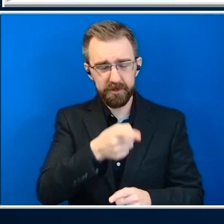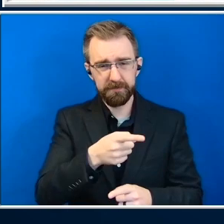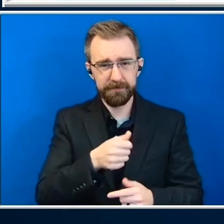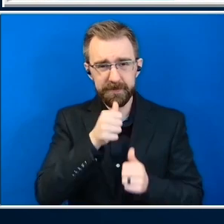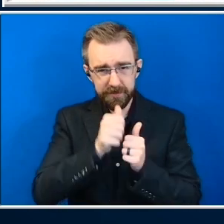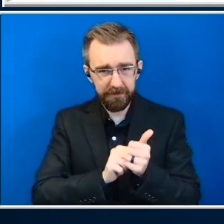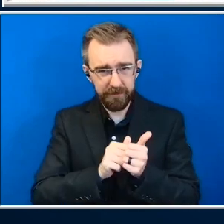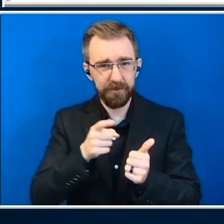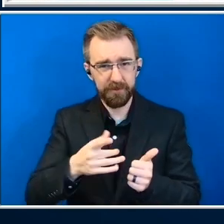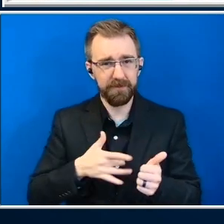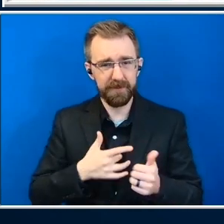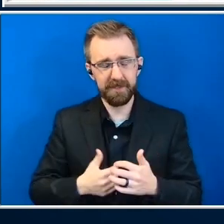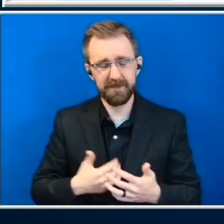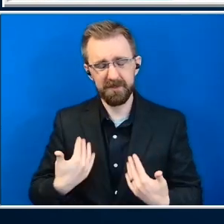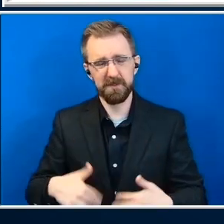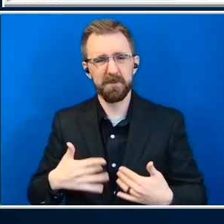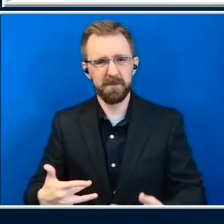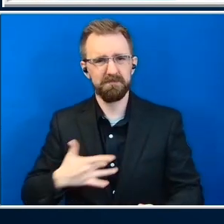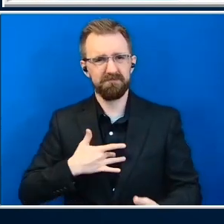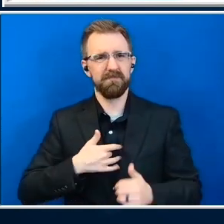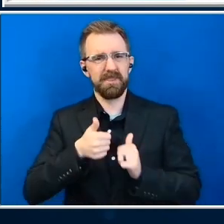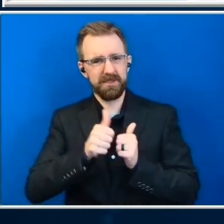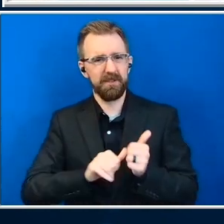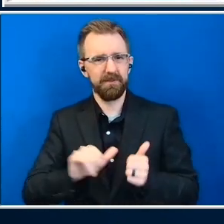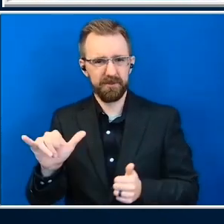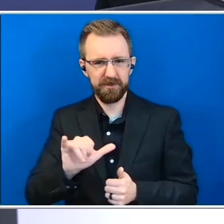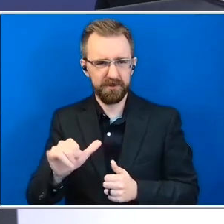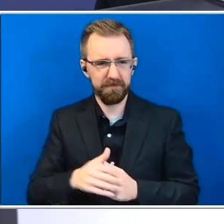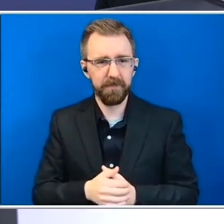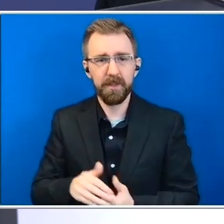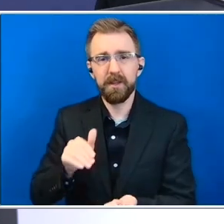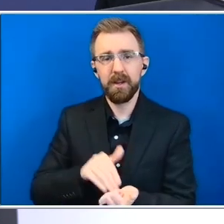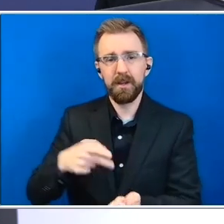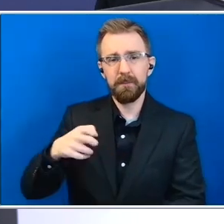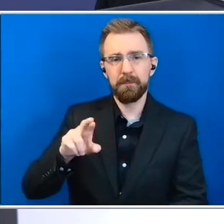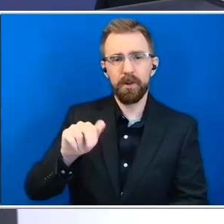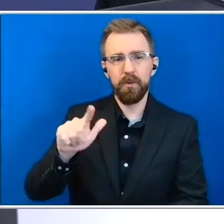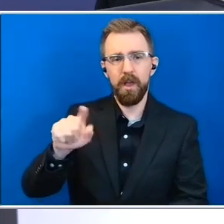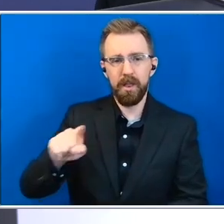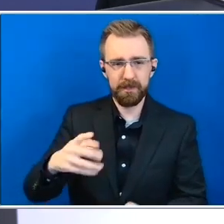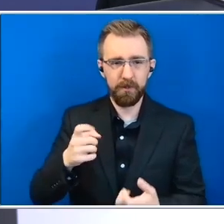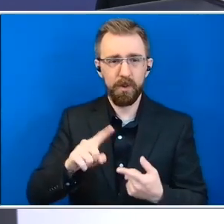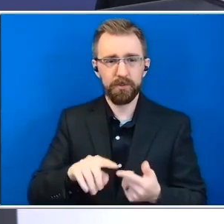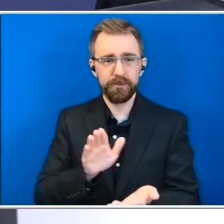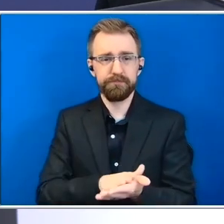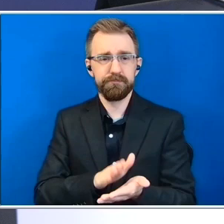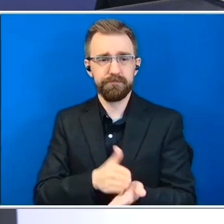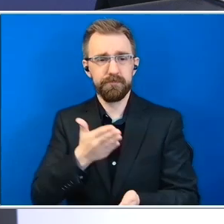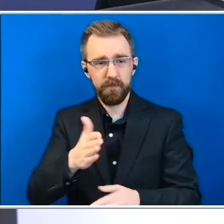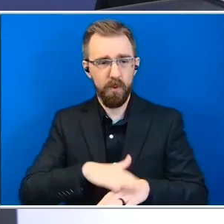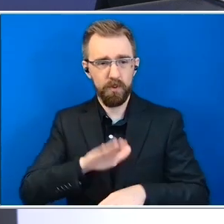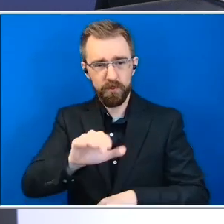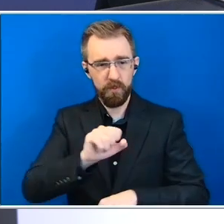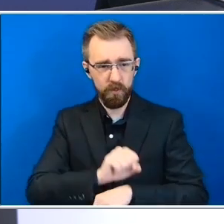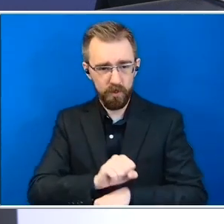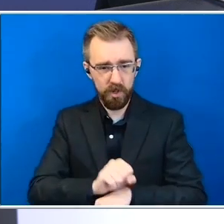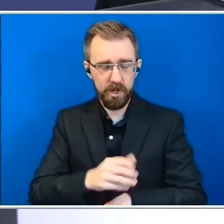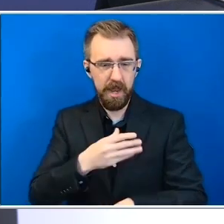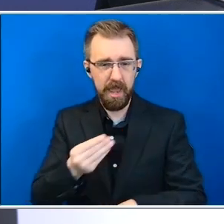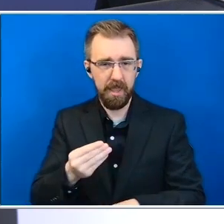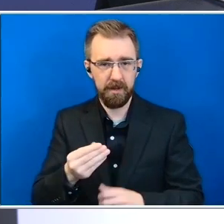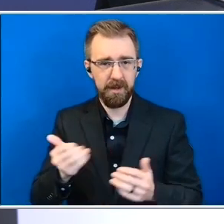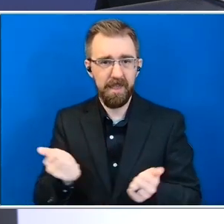right? Dr. Perales, I want to commend you on the work that you're doing through Juntos